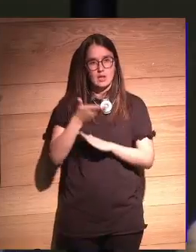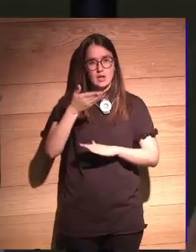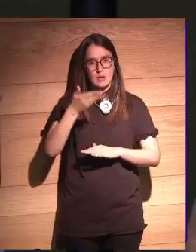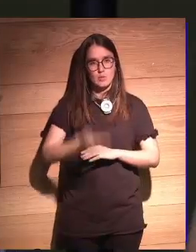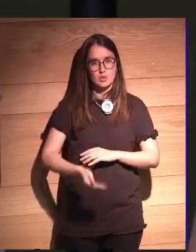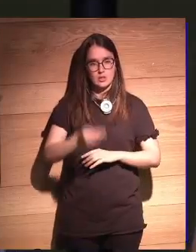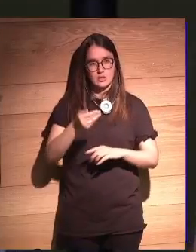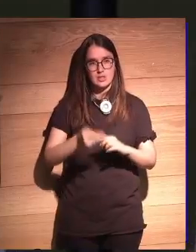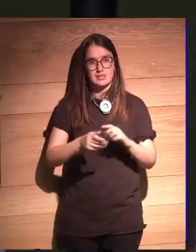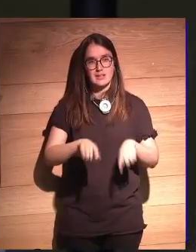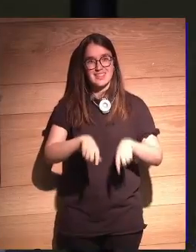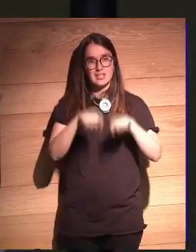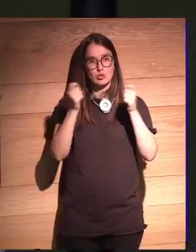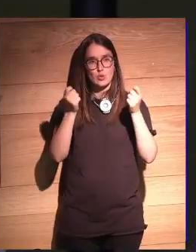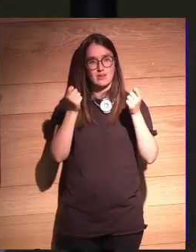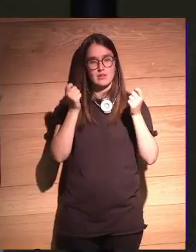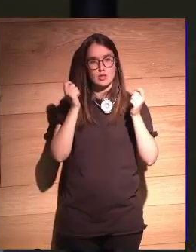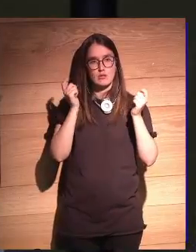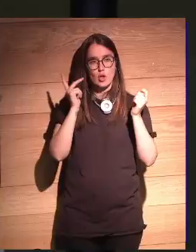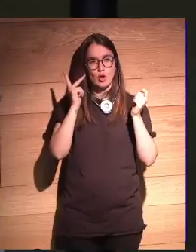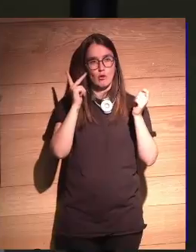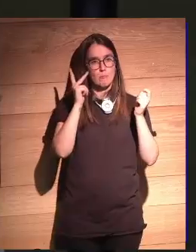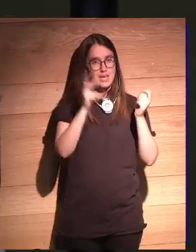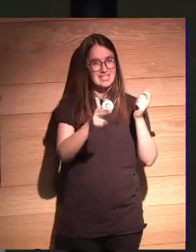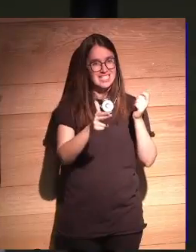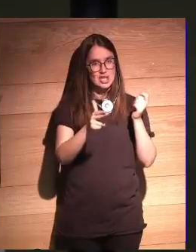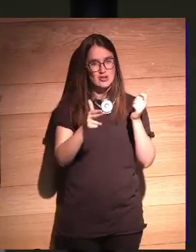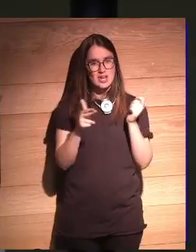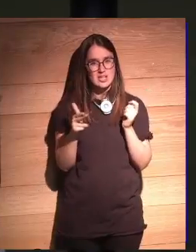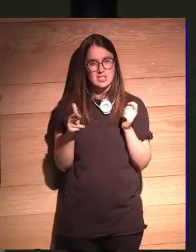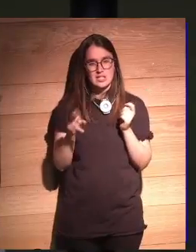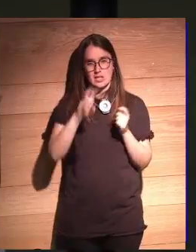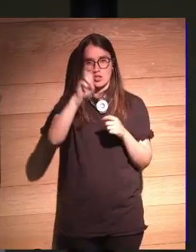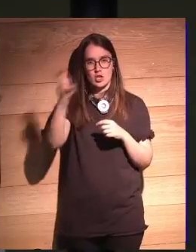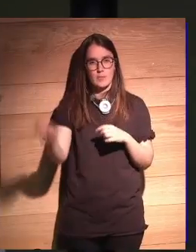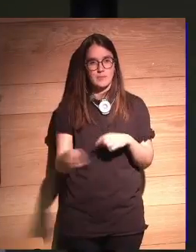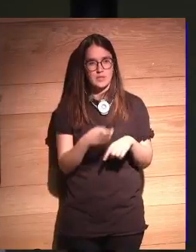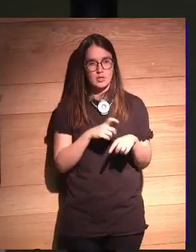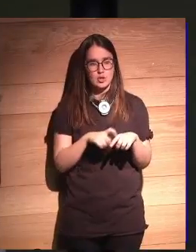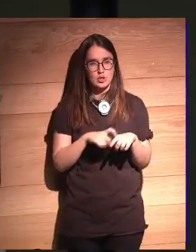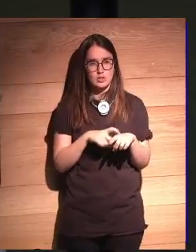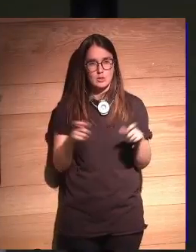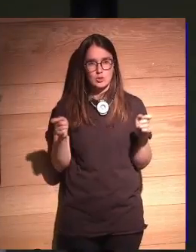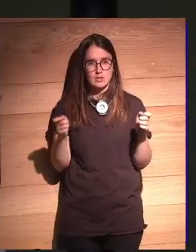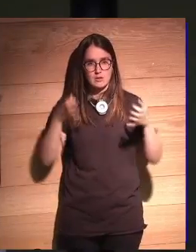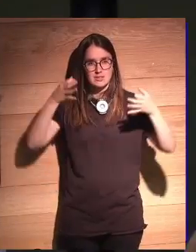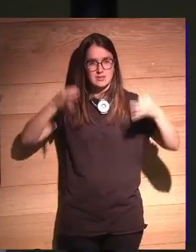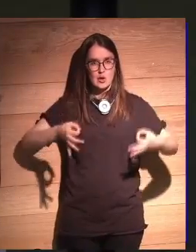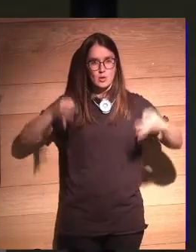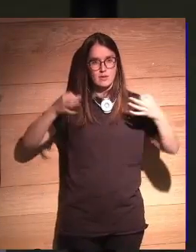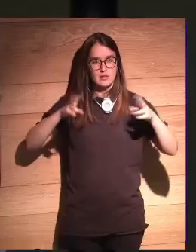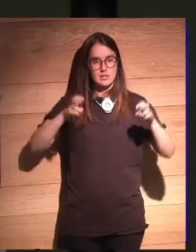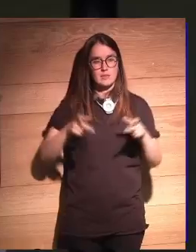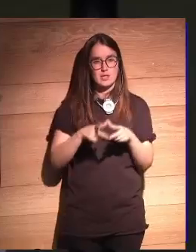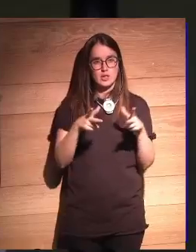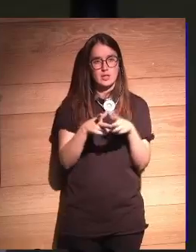and destroying other forms of social security, they see it as their imperative to keep the price of housing as